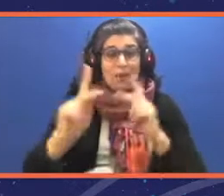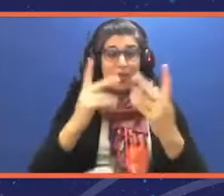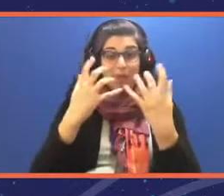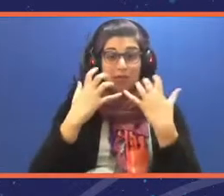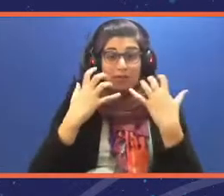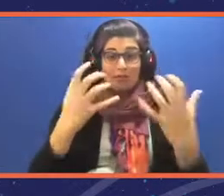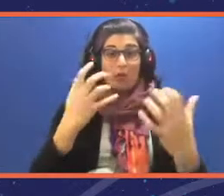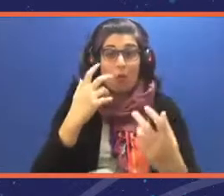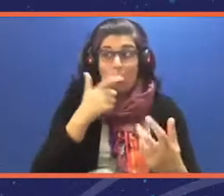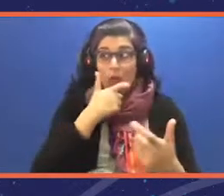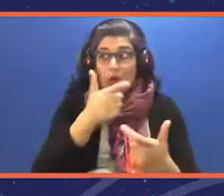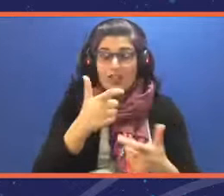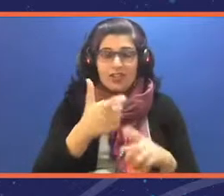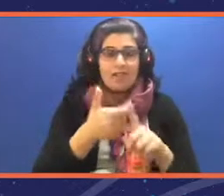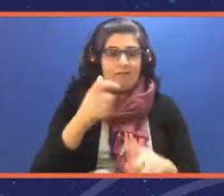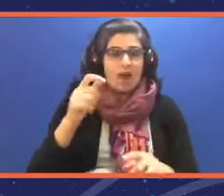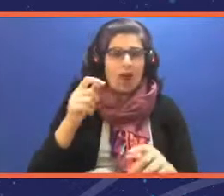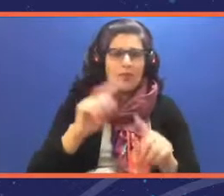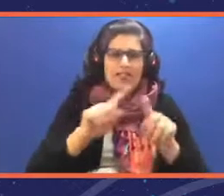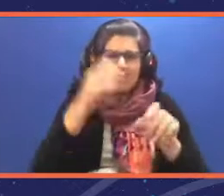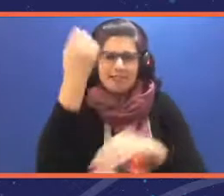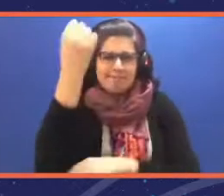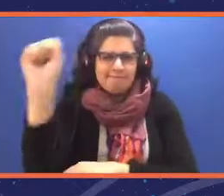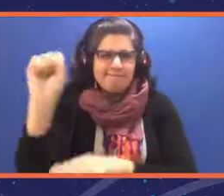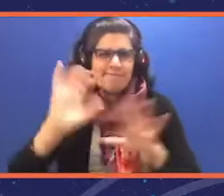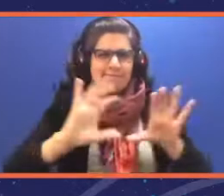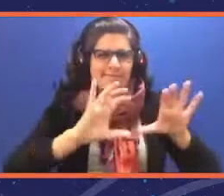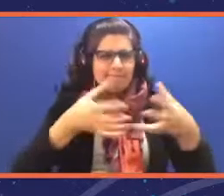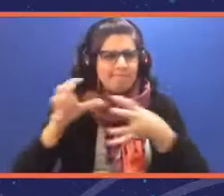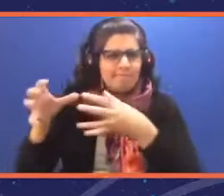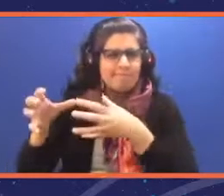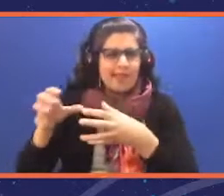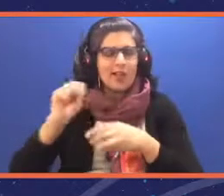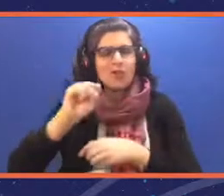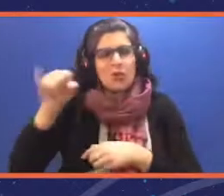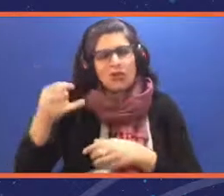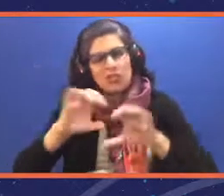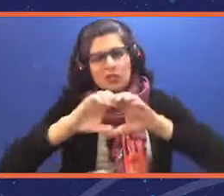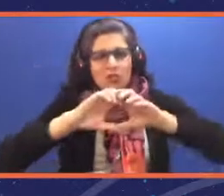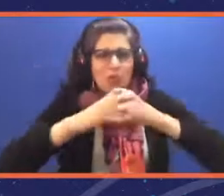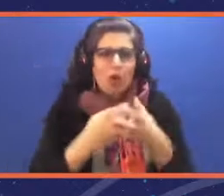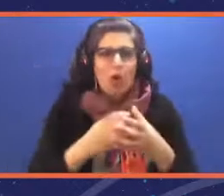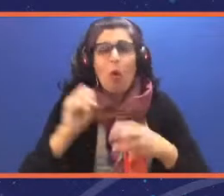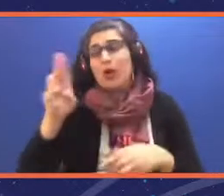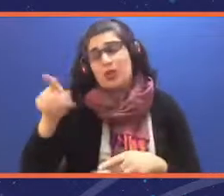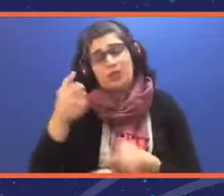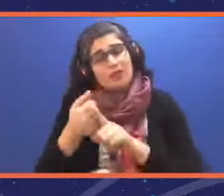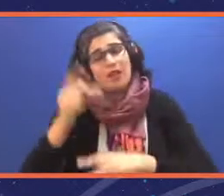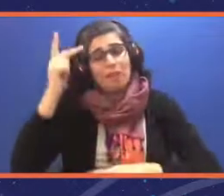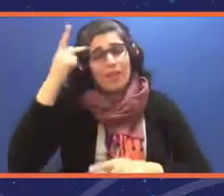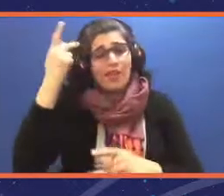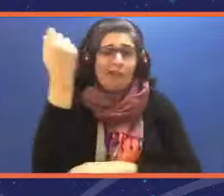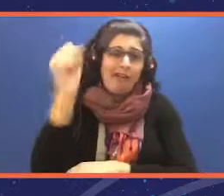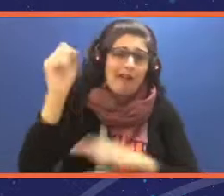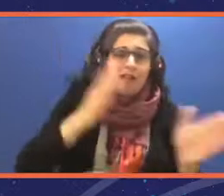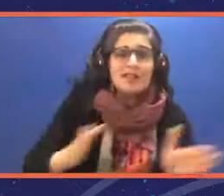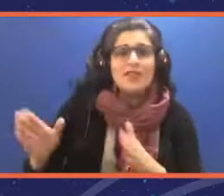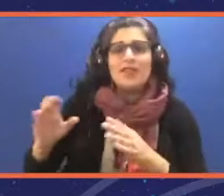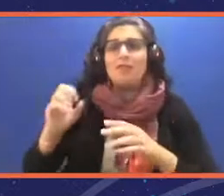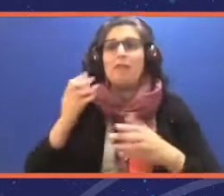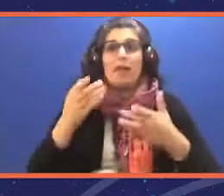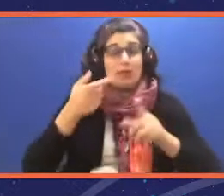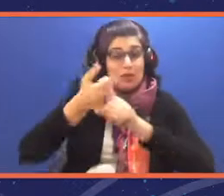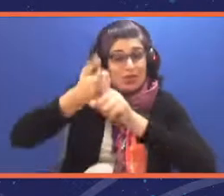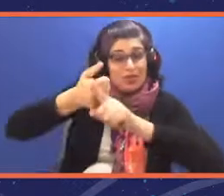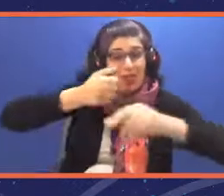from movement groups, social justice organizations, maybe you're just a political activist, maybe you're an organizer, maybe you just